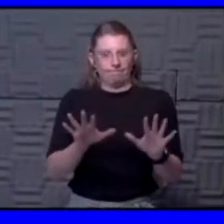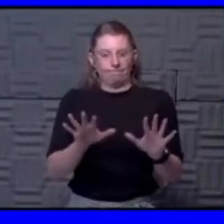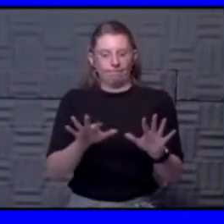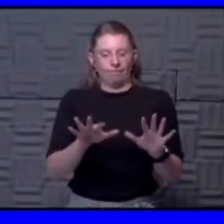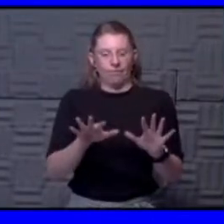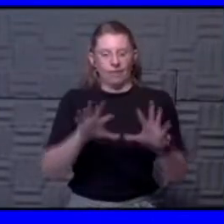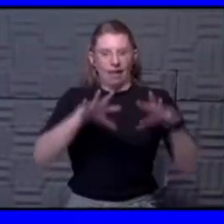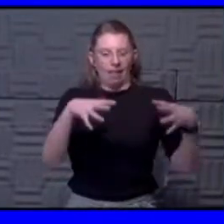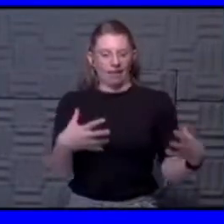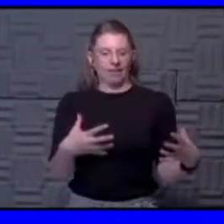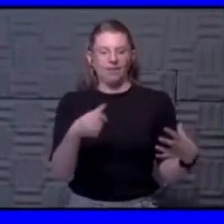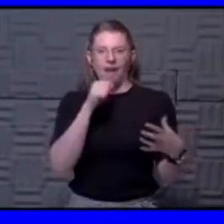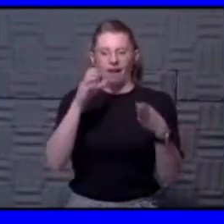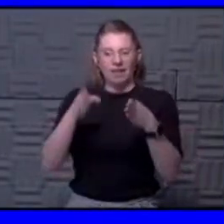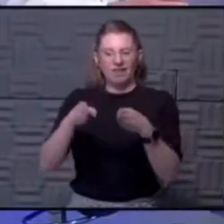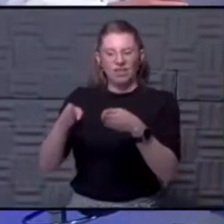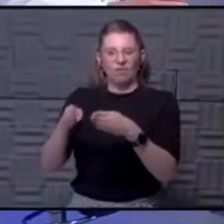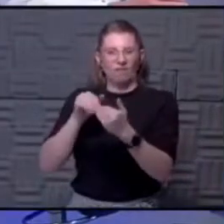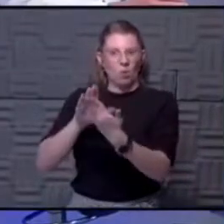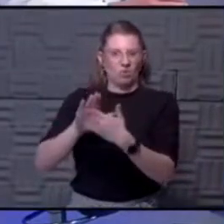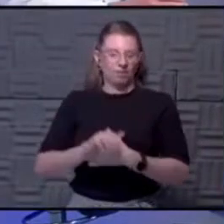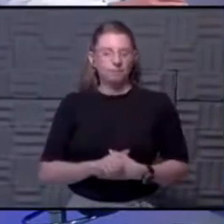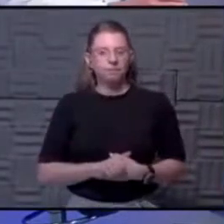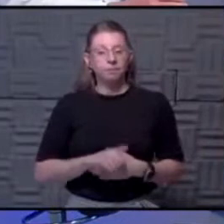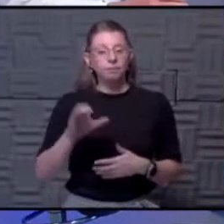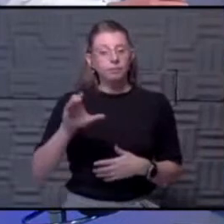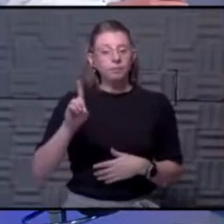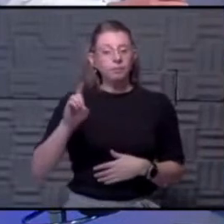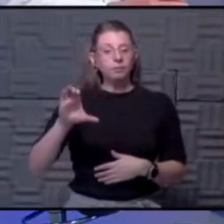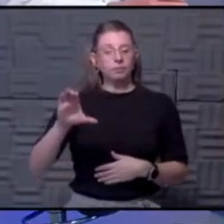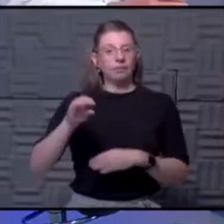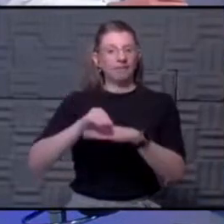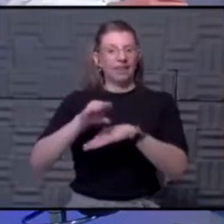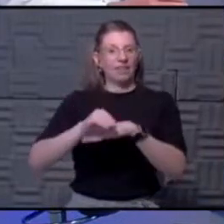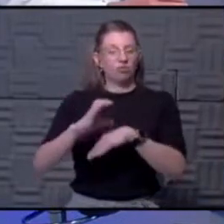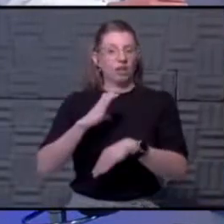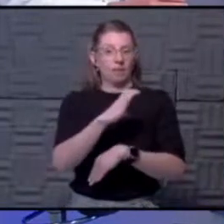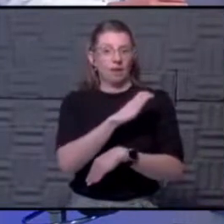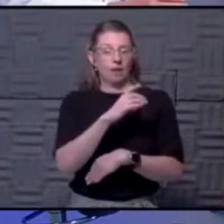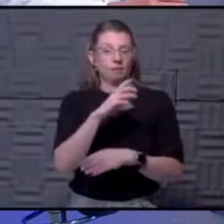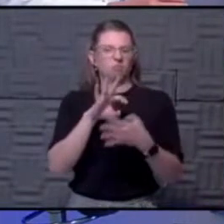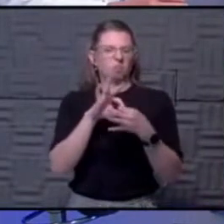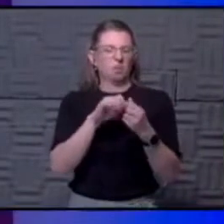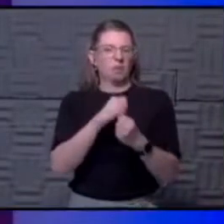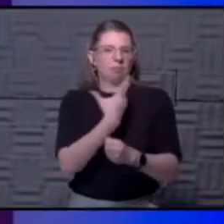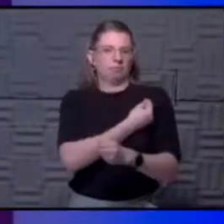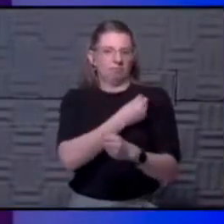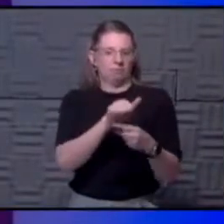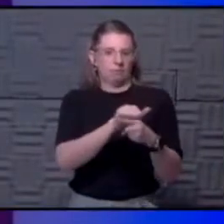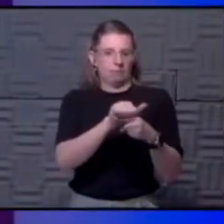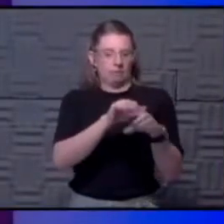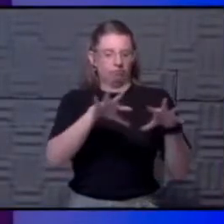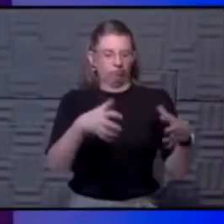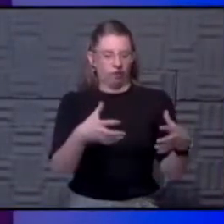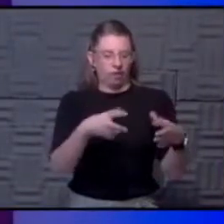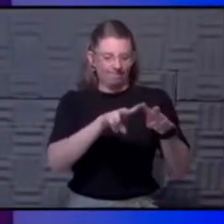best and easiest way moving forward. And the CDC's advisory committee on immunization practices, the group that sort of looked at the evidence